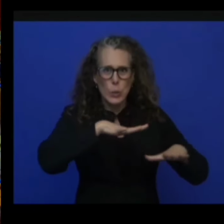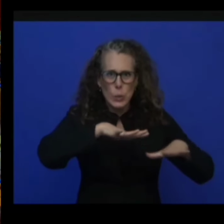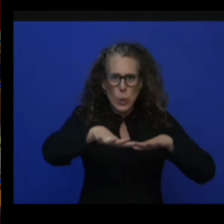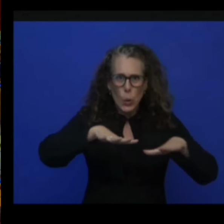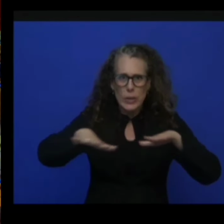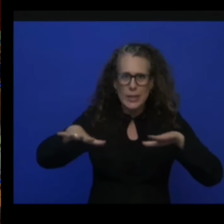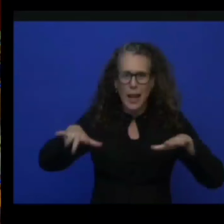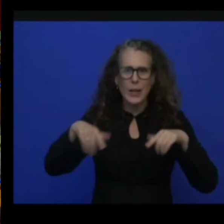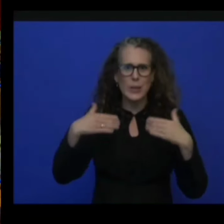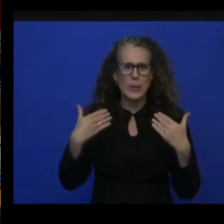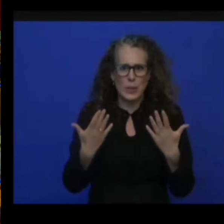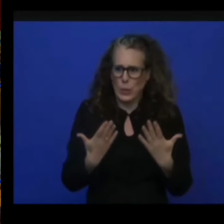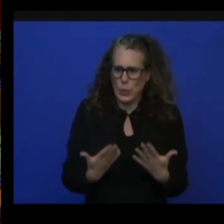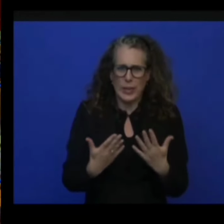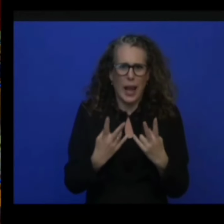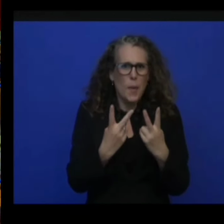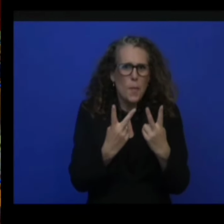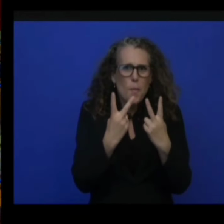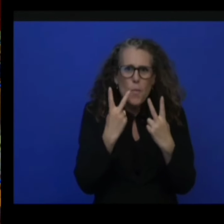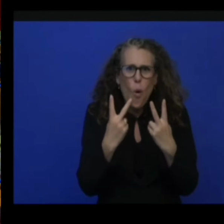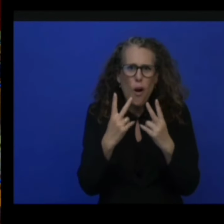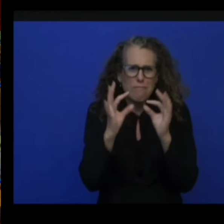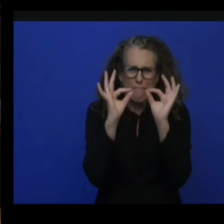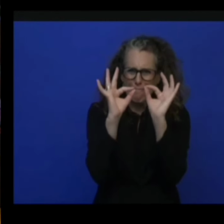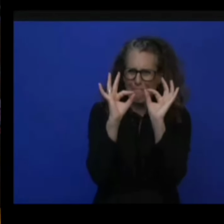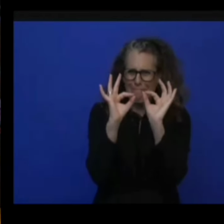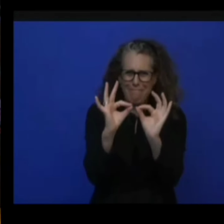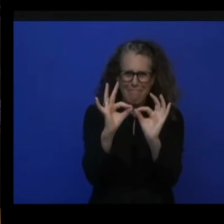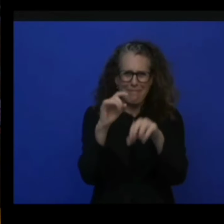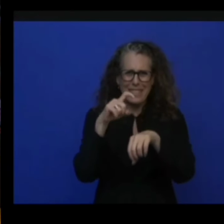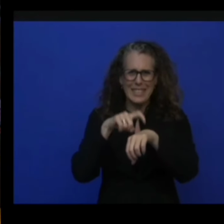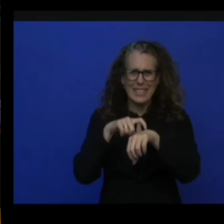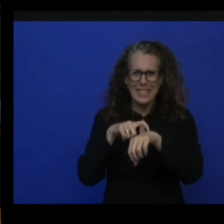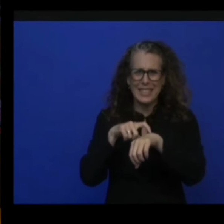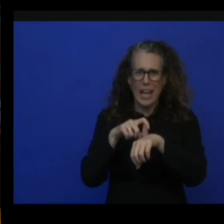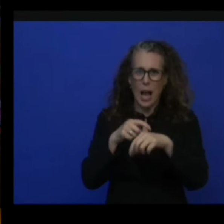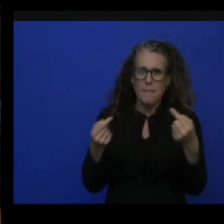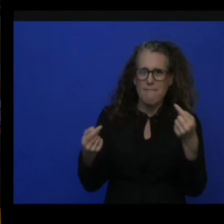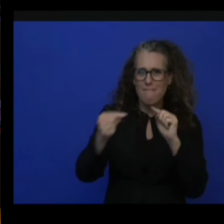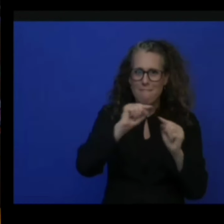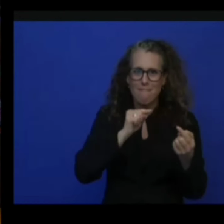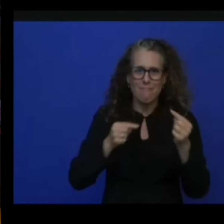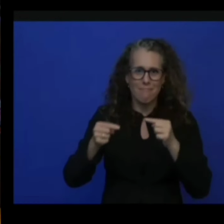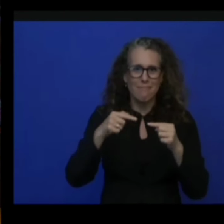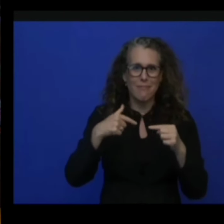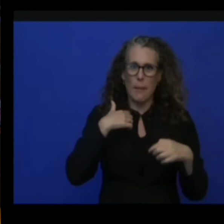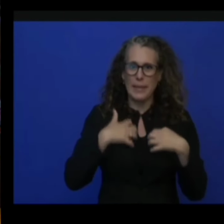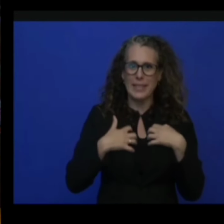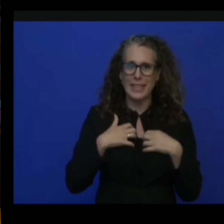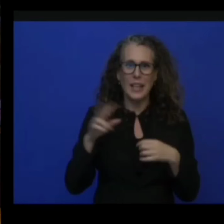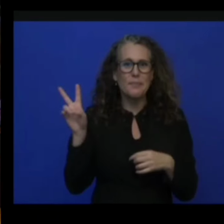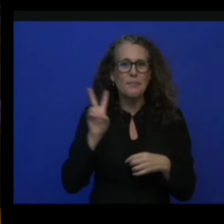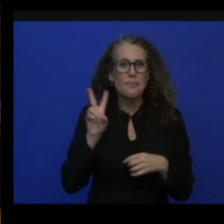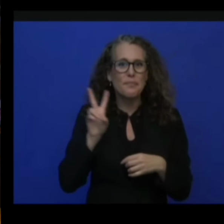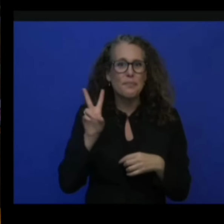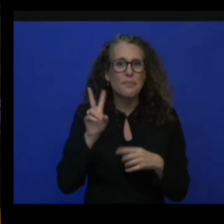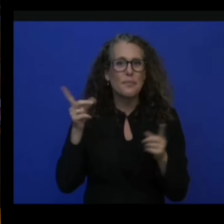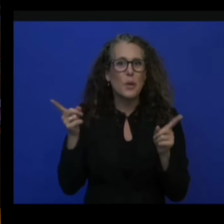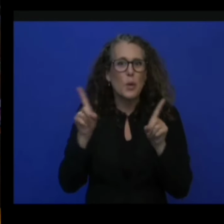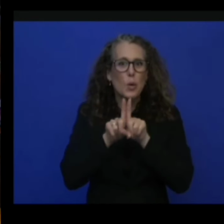and timely interactive dialogue. And I'm delighted to be here beside President Biya to co-chair our discussion on a topic which